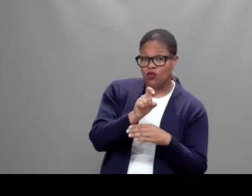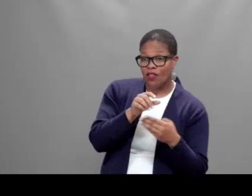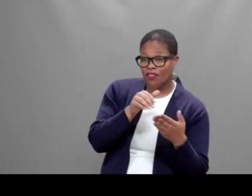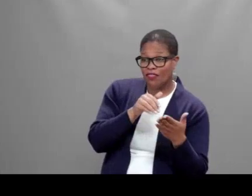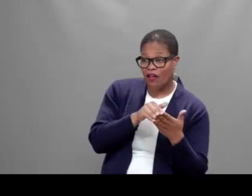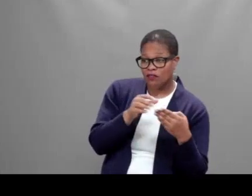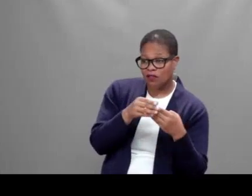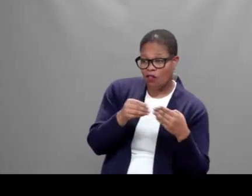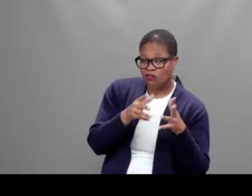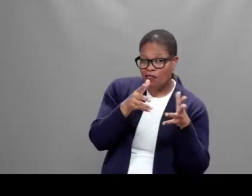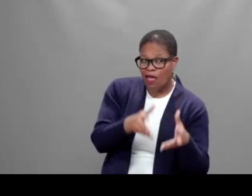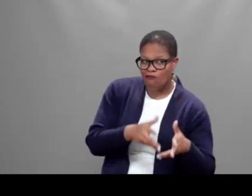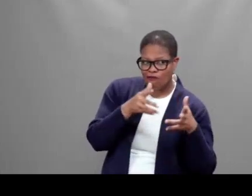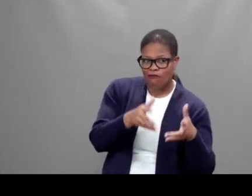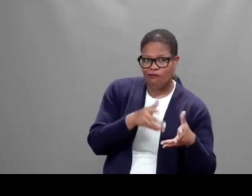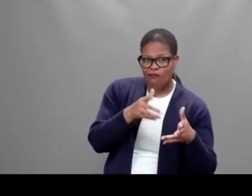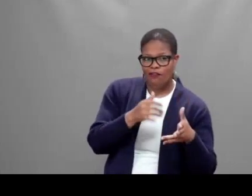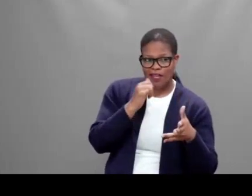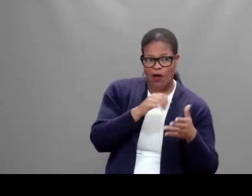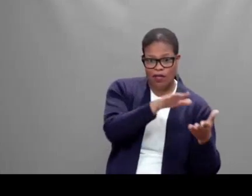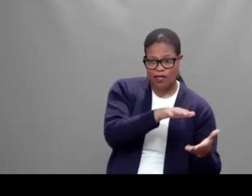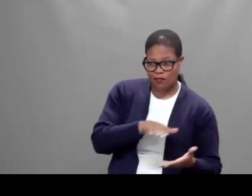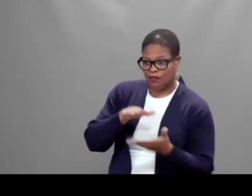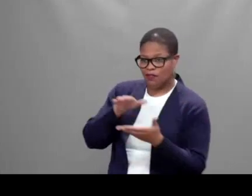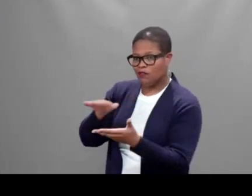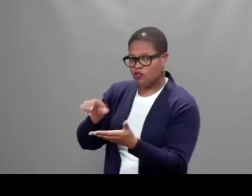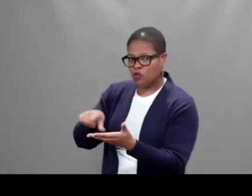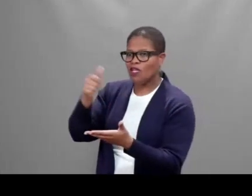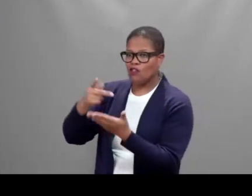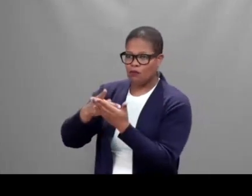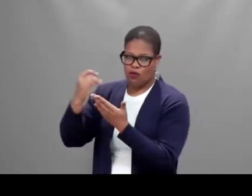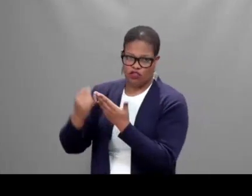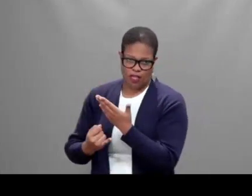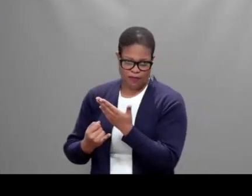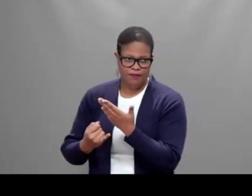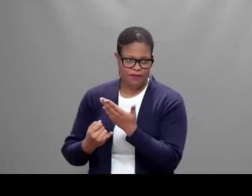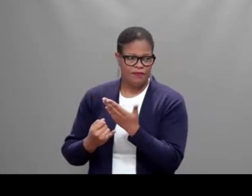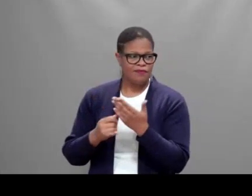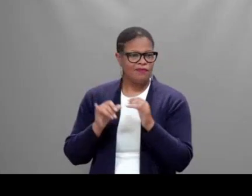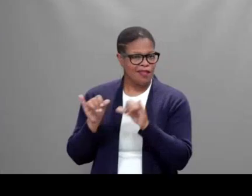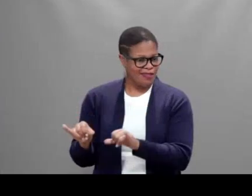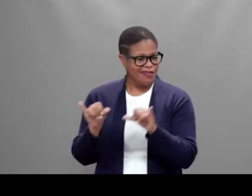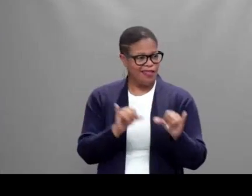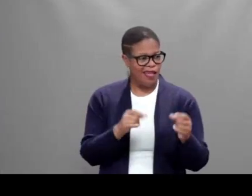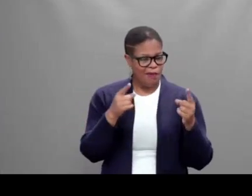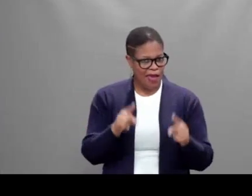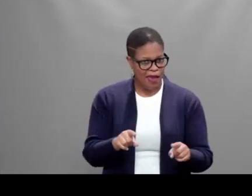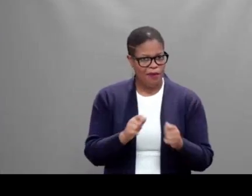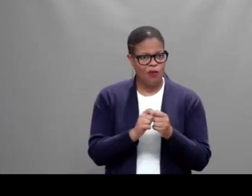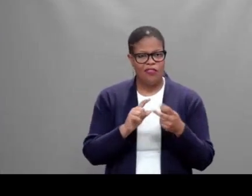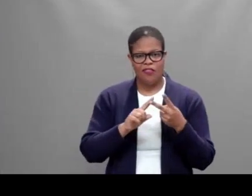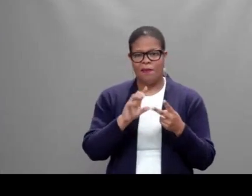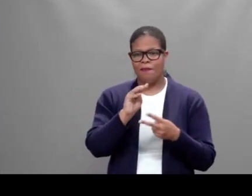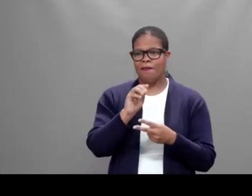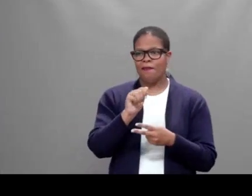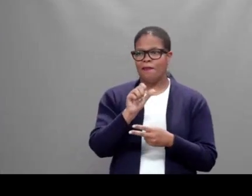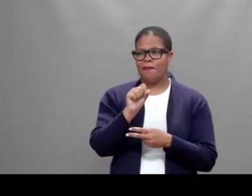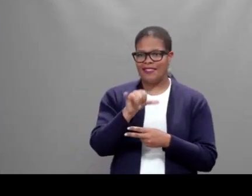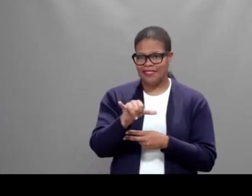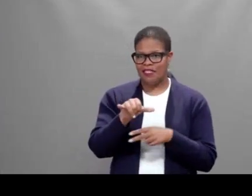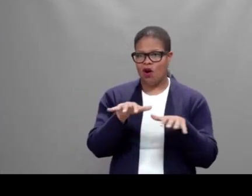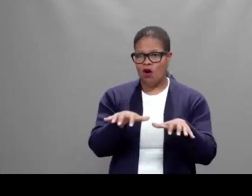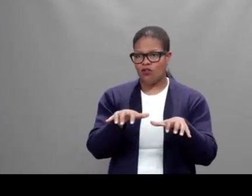that project that can be reallocated to another project. The same thing occurred with the Massey